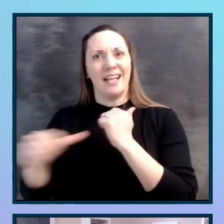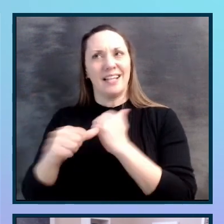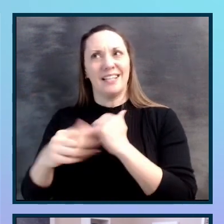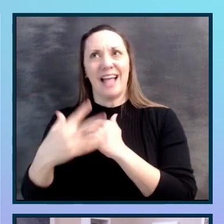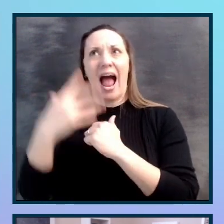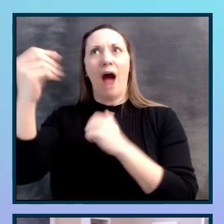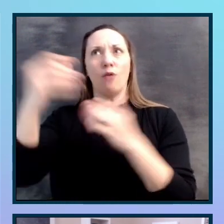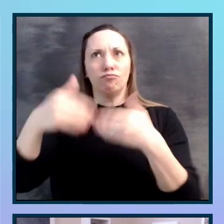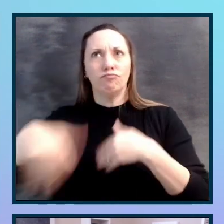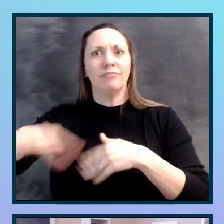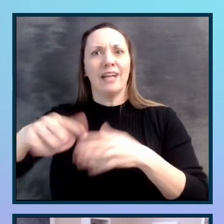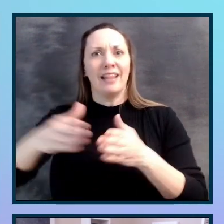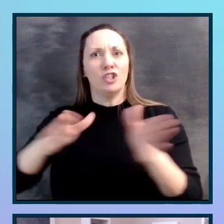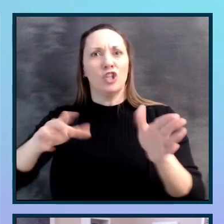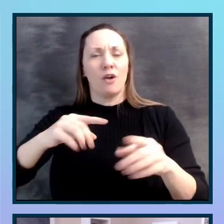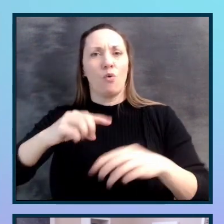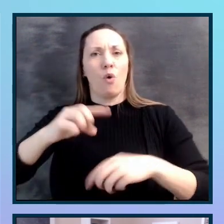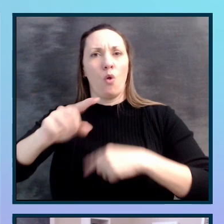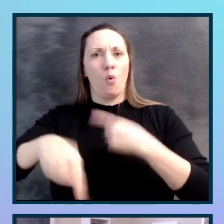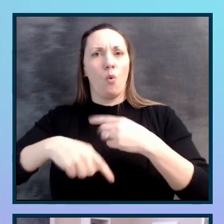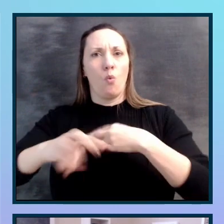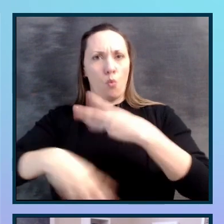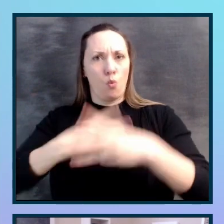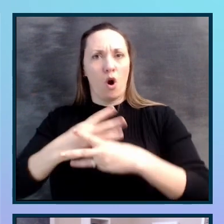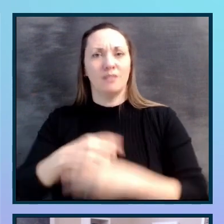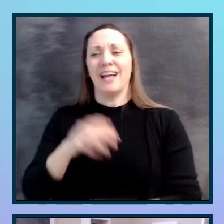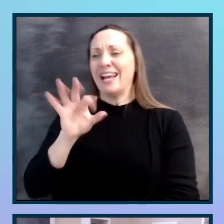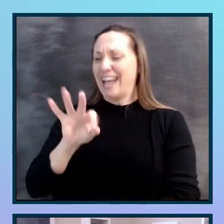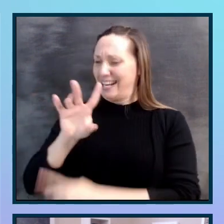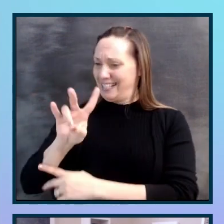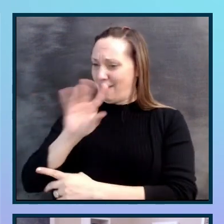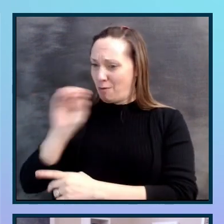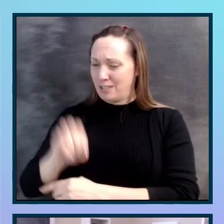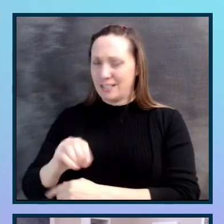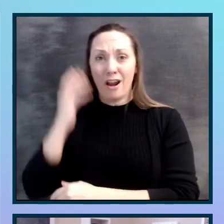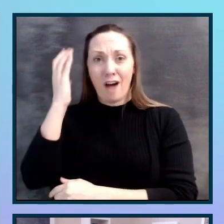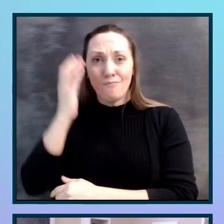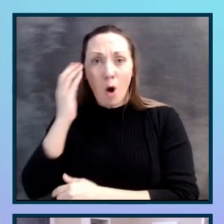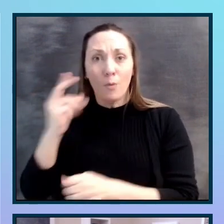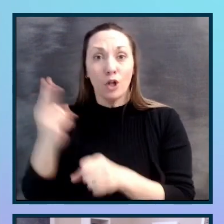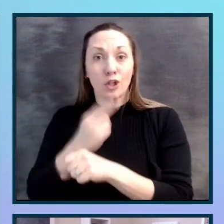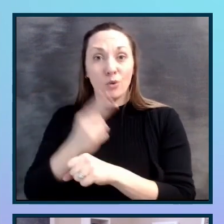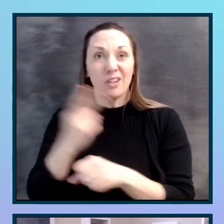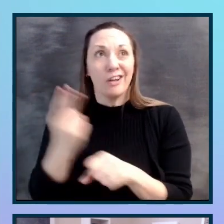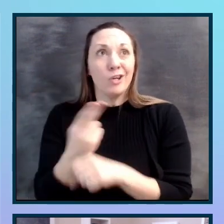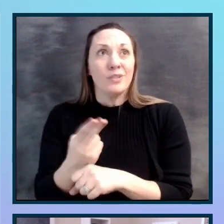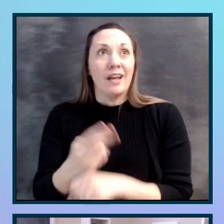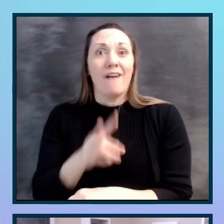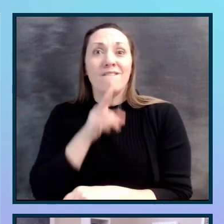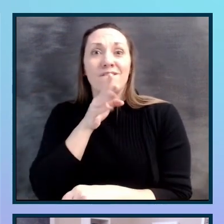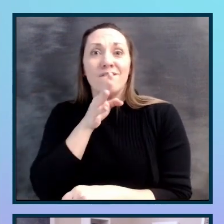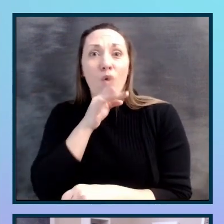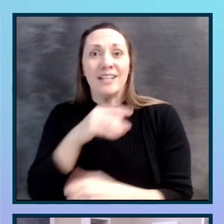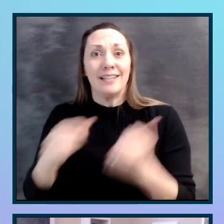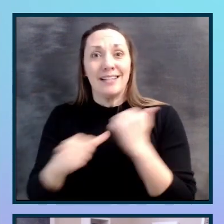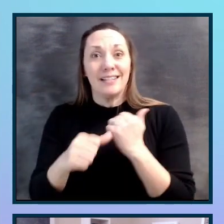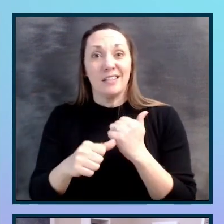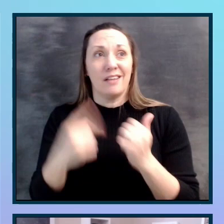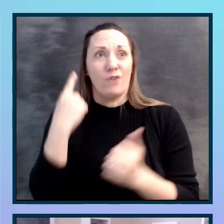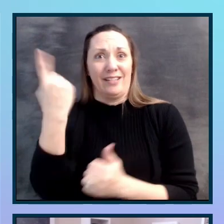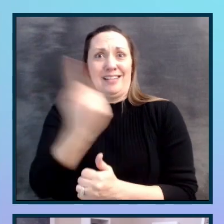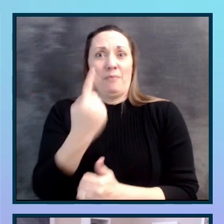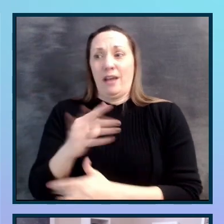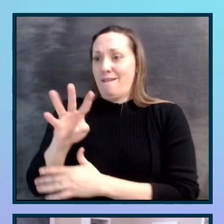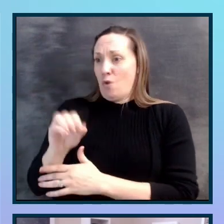world. Right now, 97% of mobile users are using a voice assistant for something. And 40% of people in